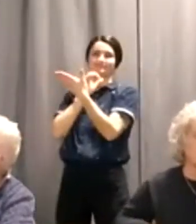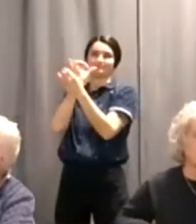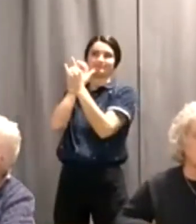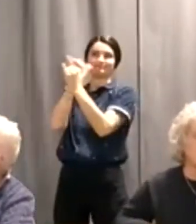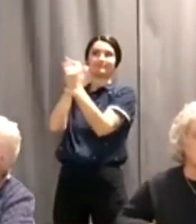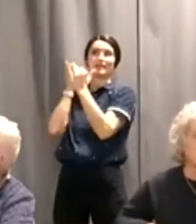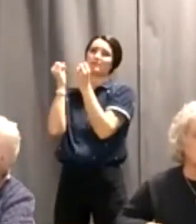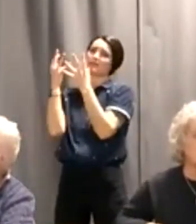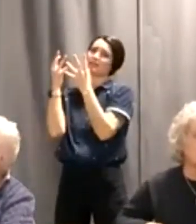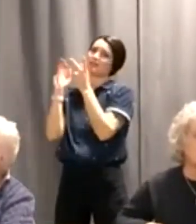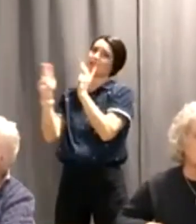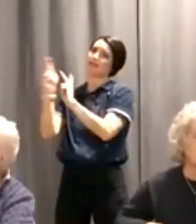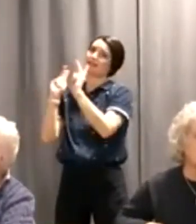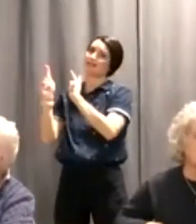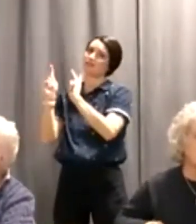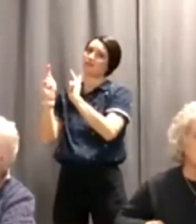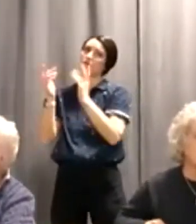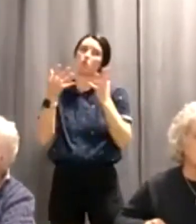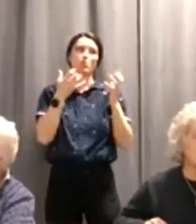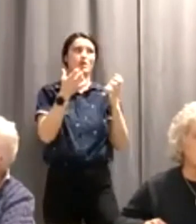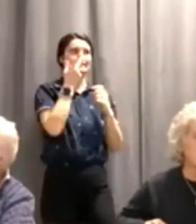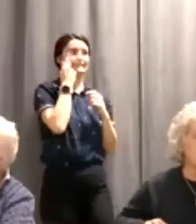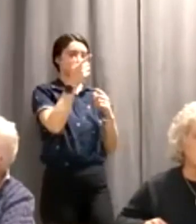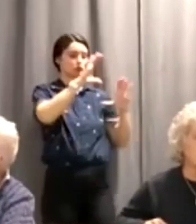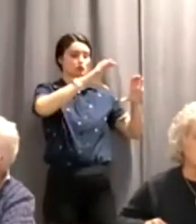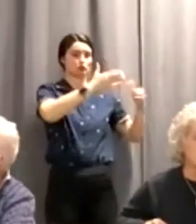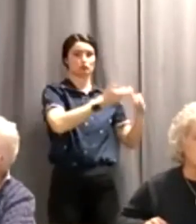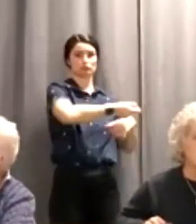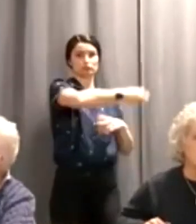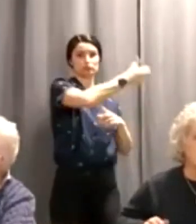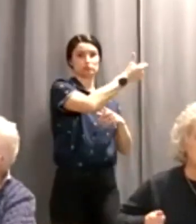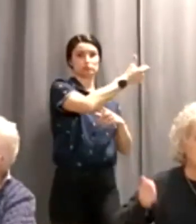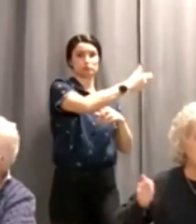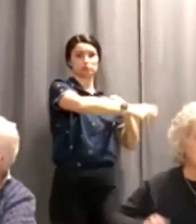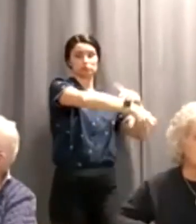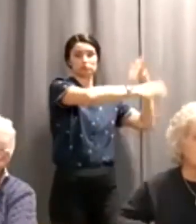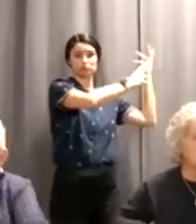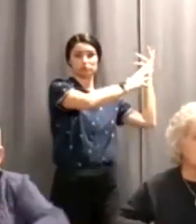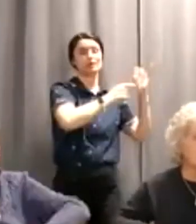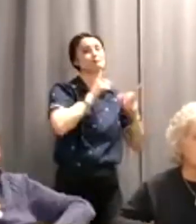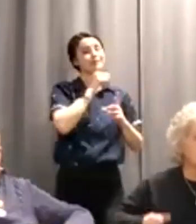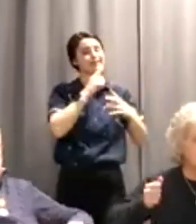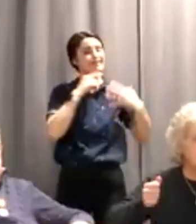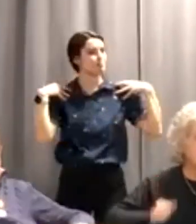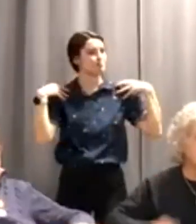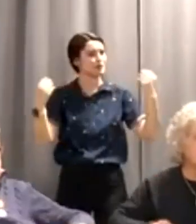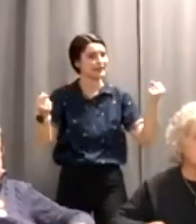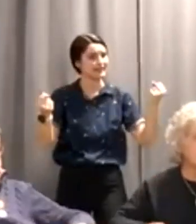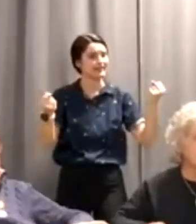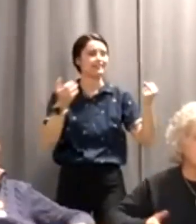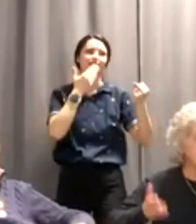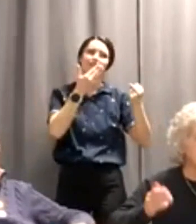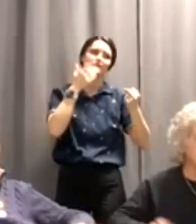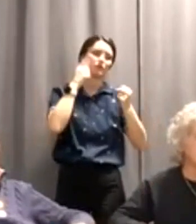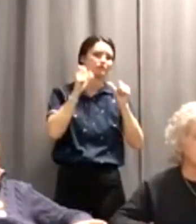gone. So it's brave and courageous for anybody. And thank you for sticking with it